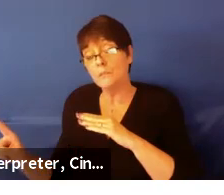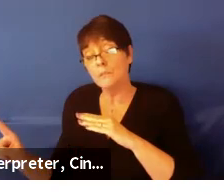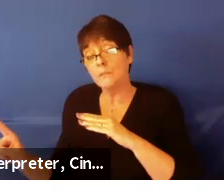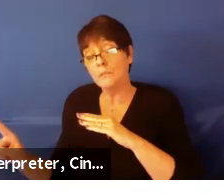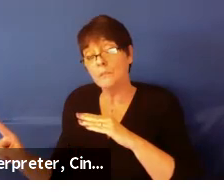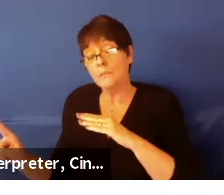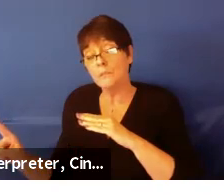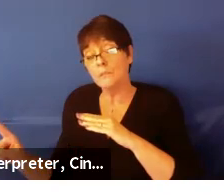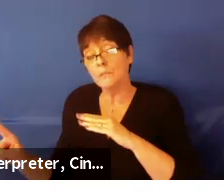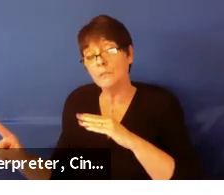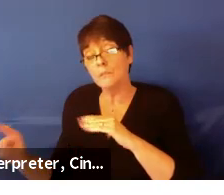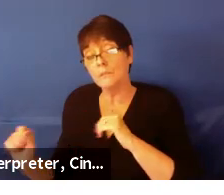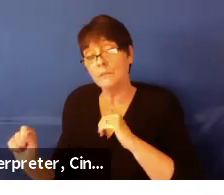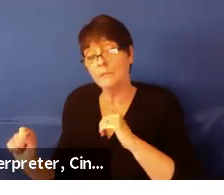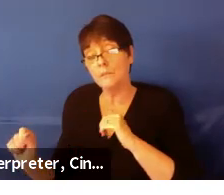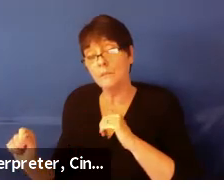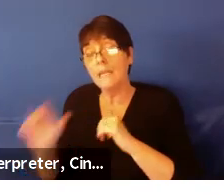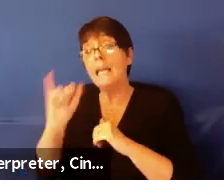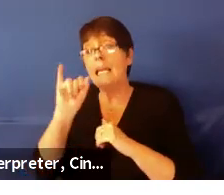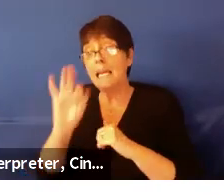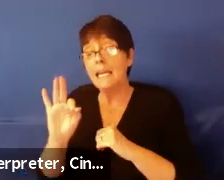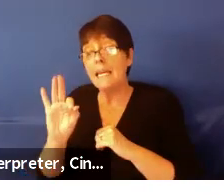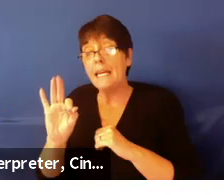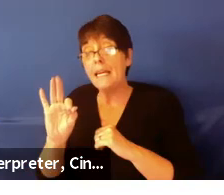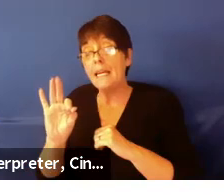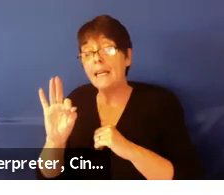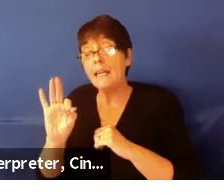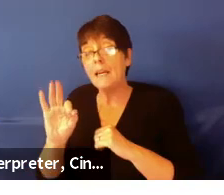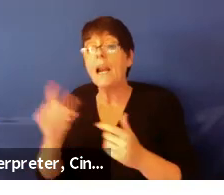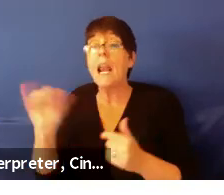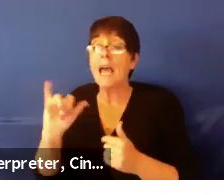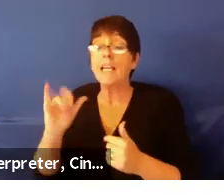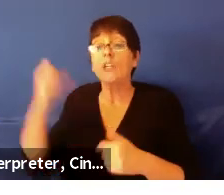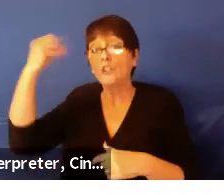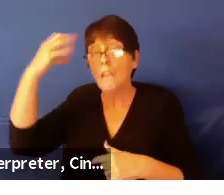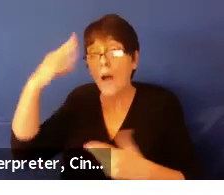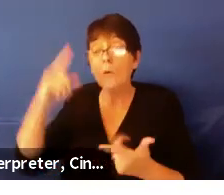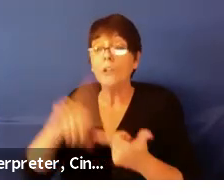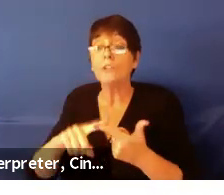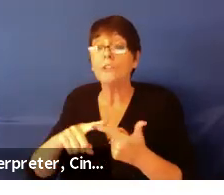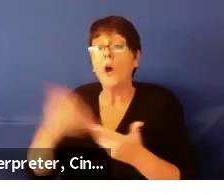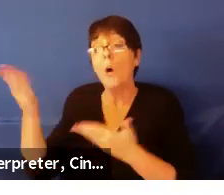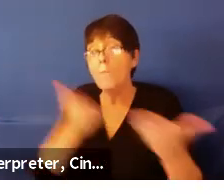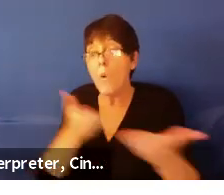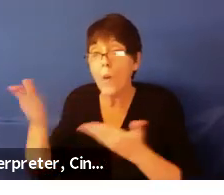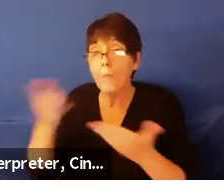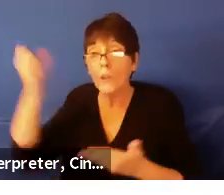here for if there were portable showers or portable toilets, especially accessible ones.